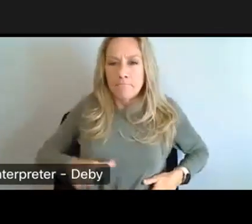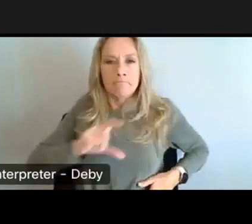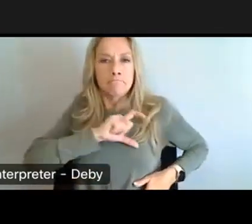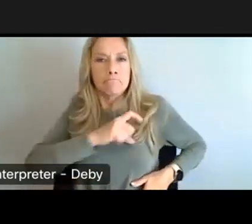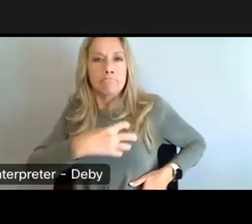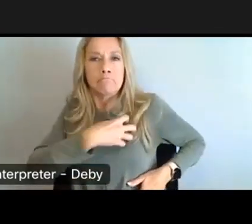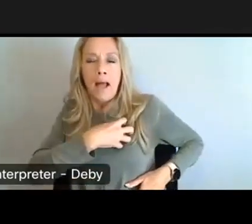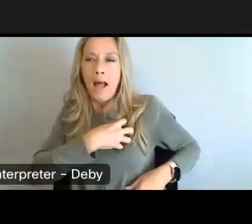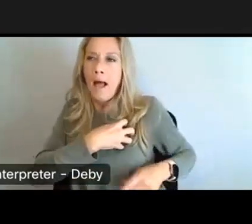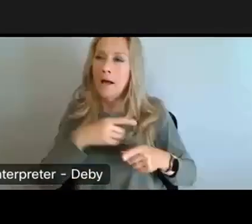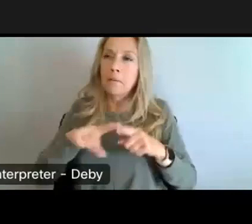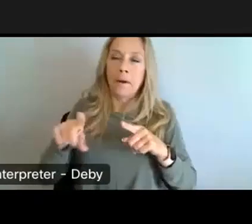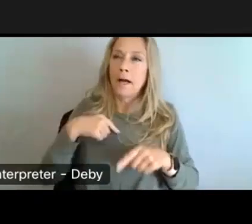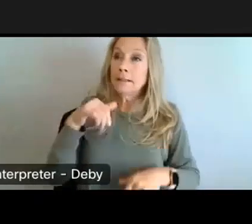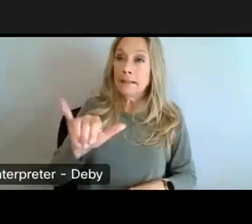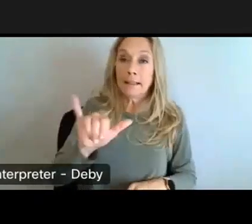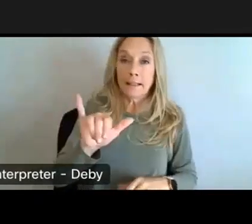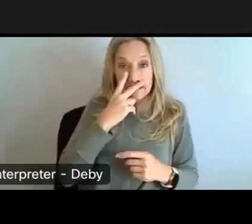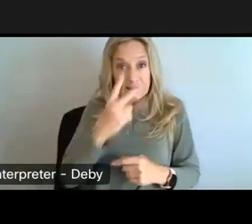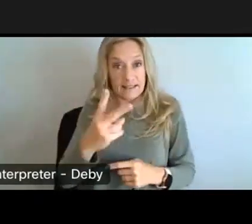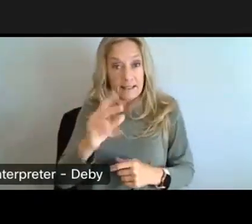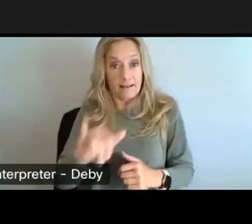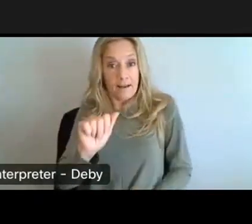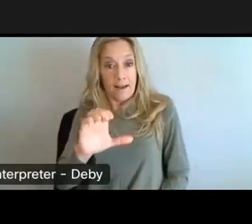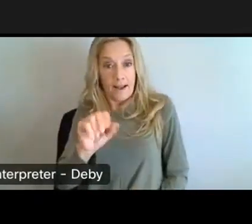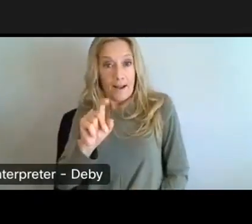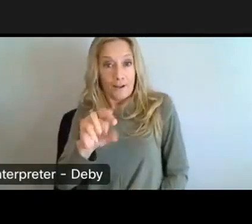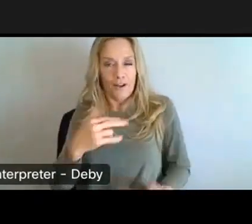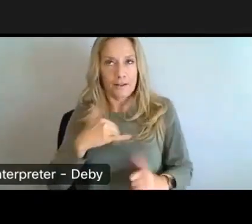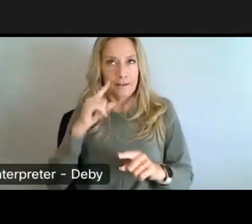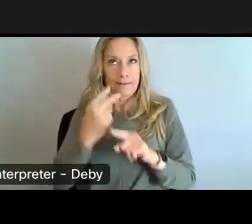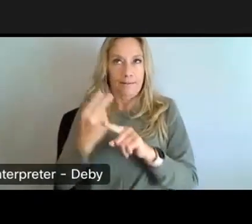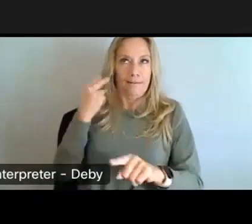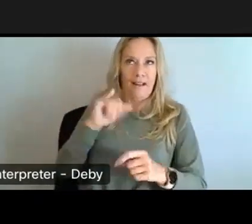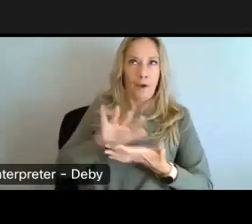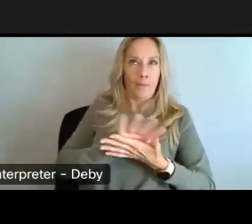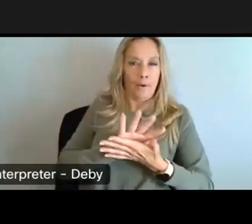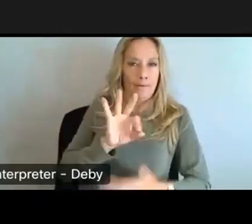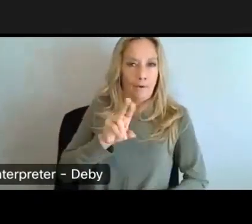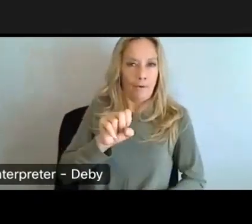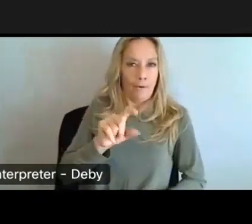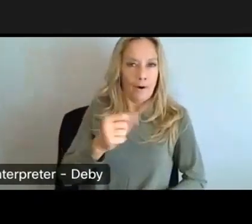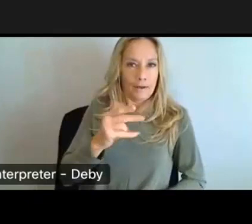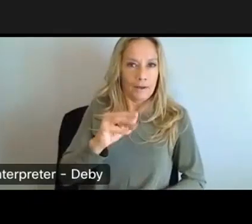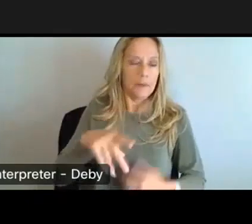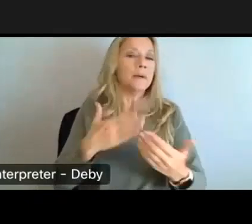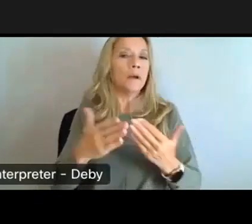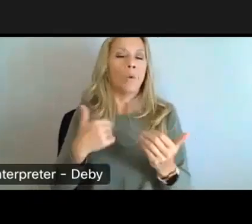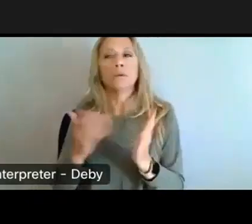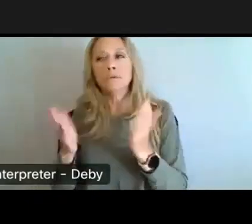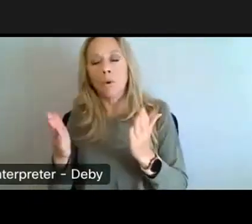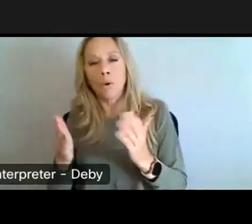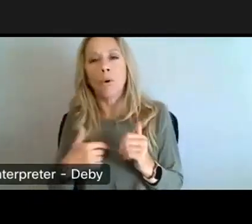us see him that way. So before filming, I got the chance to chat with him for a while, watched him film, hung out with him